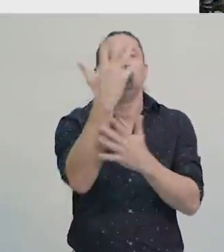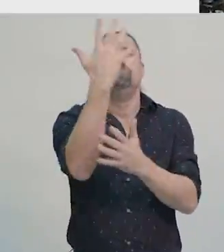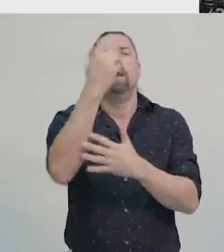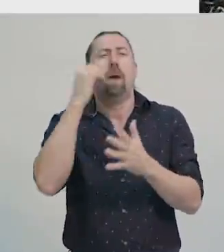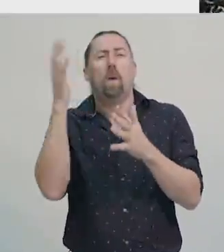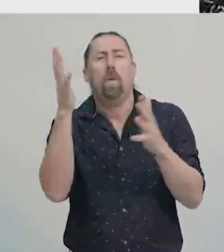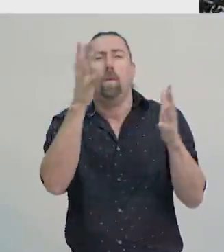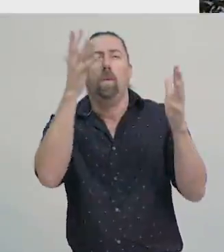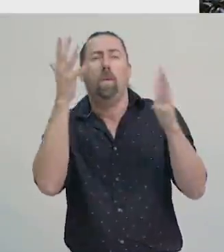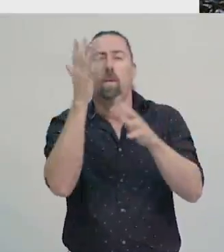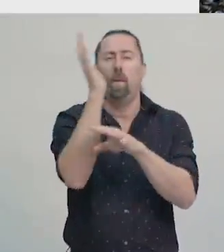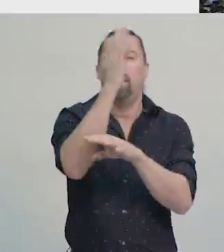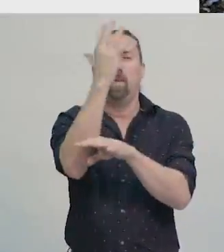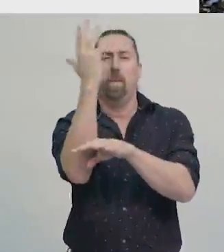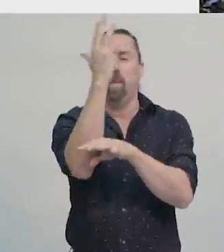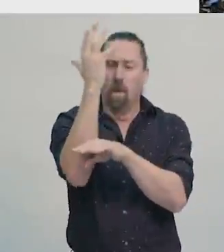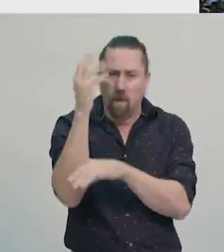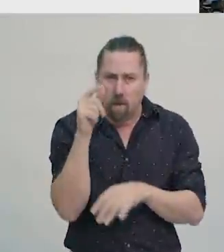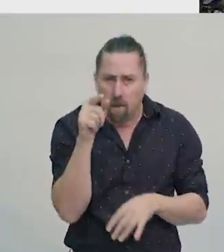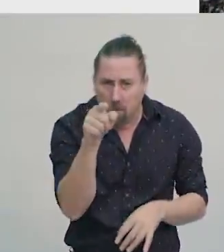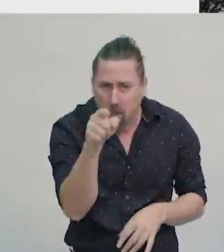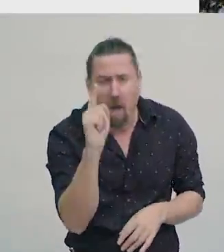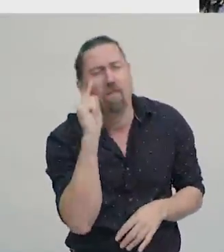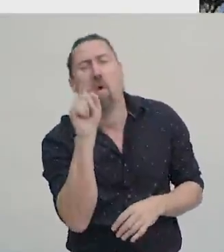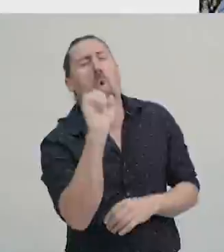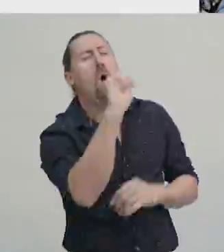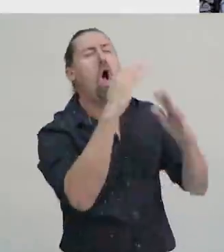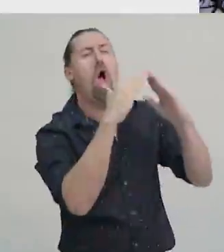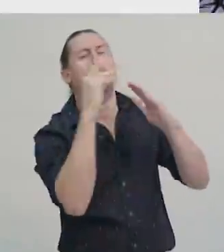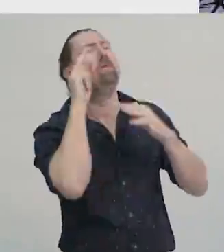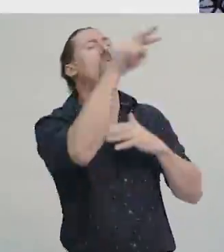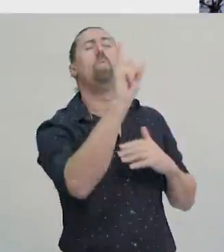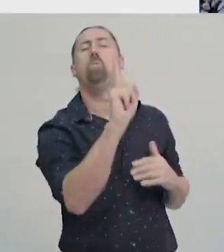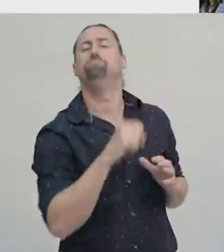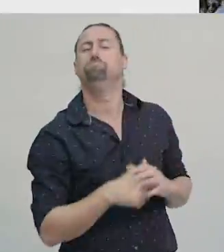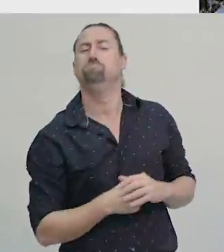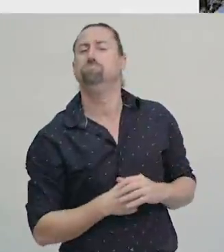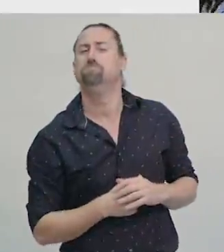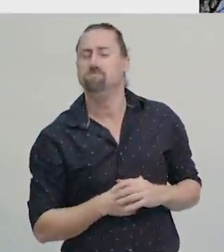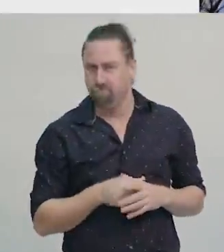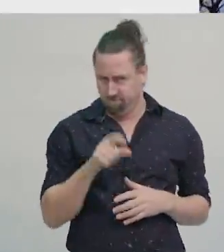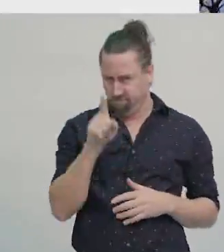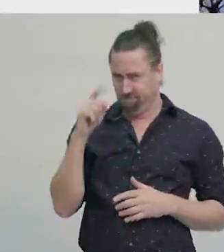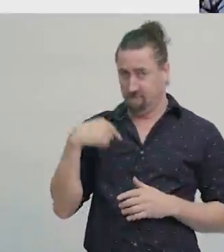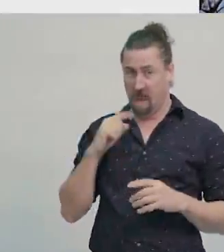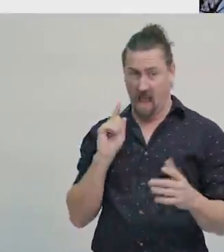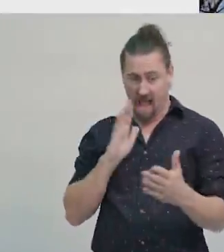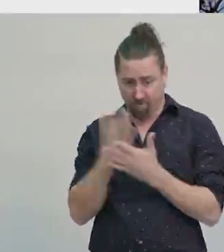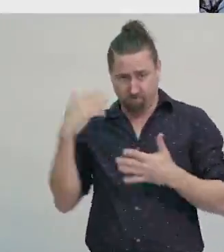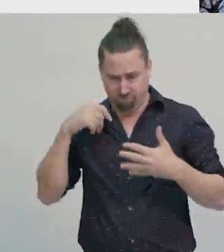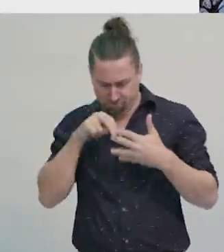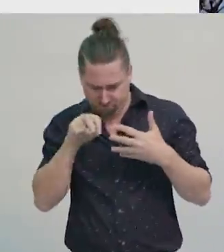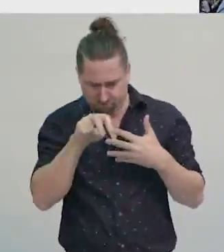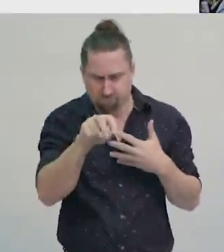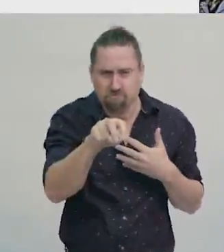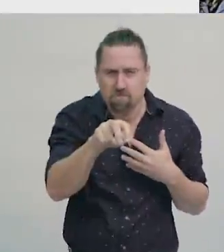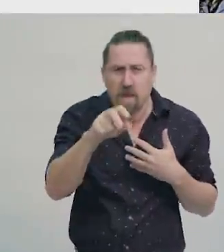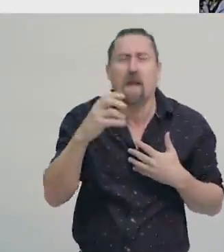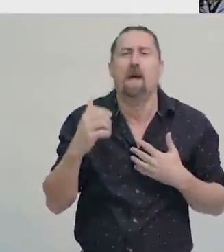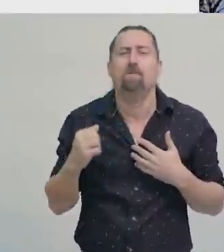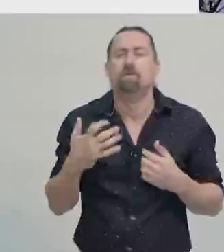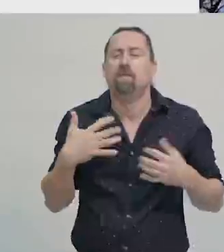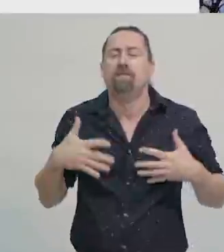to Miss Mac to show us the kind of observations we could make outside to tell us about the weather. Hello, my name is